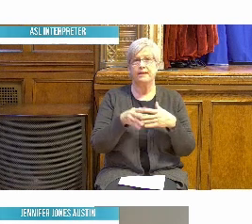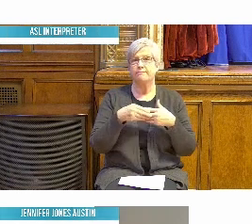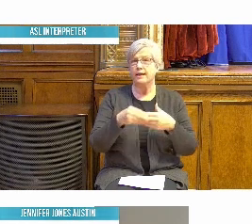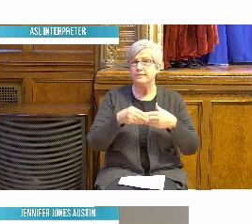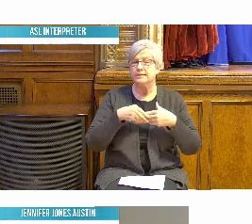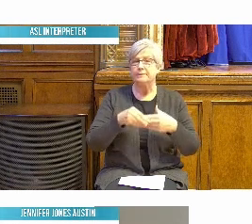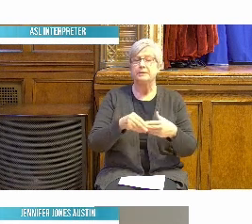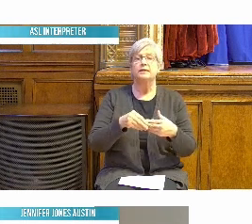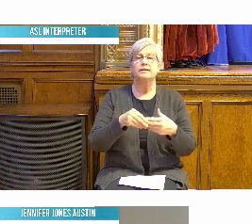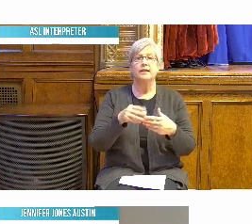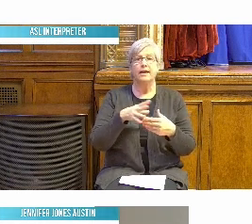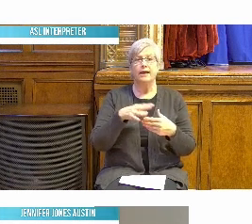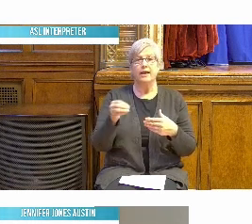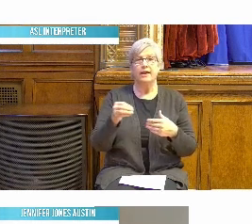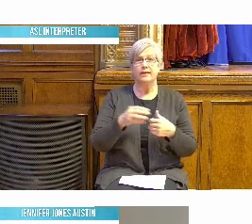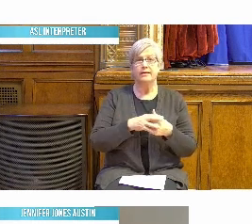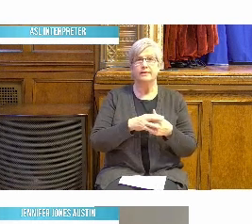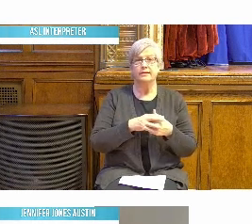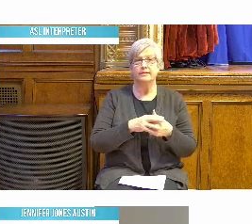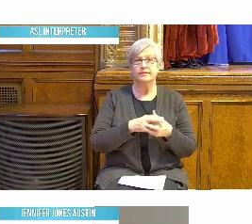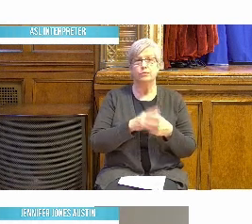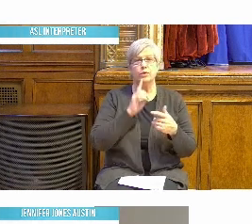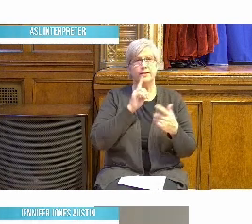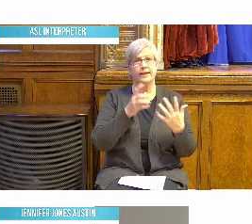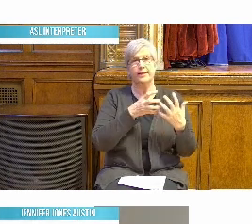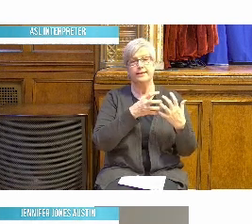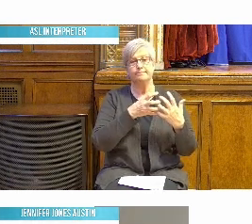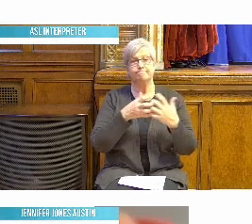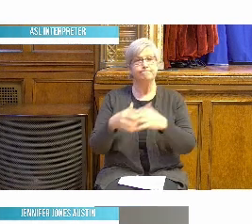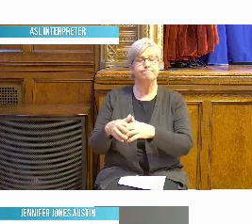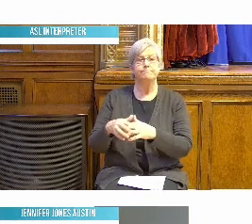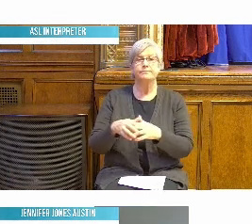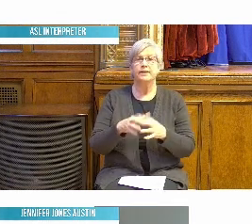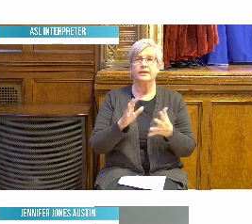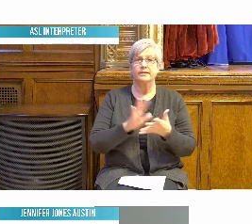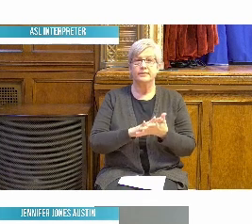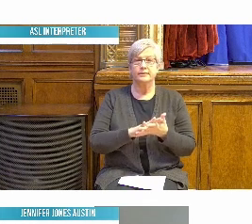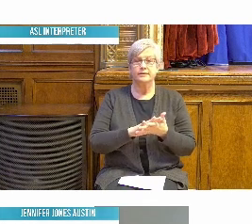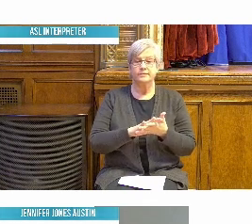flexible and blends in. I think,